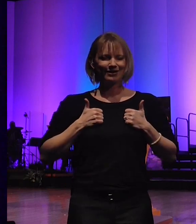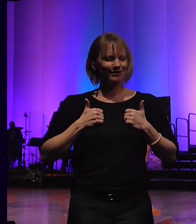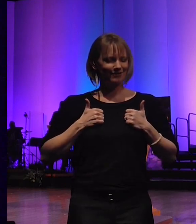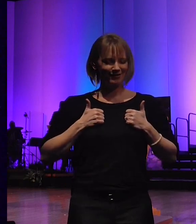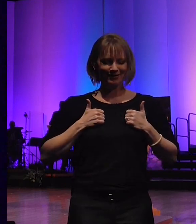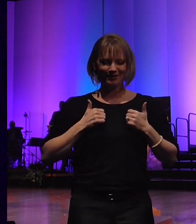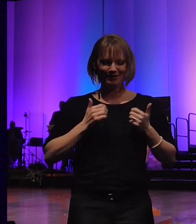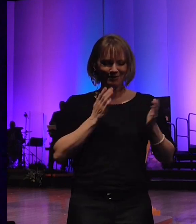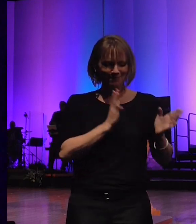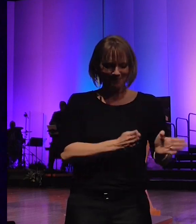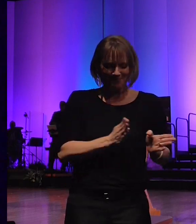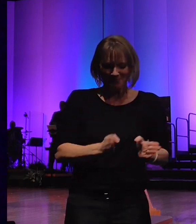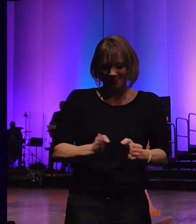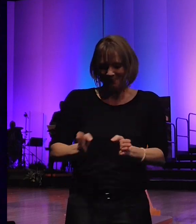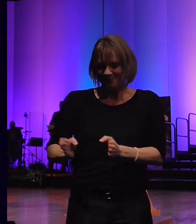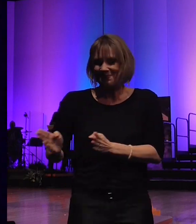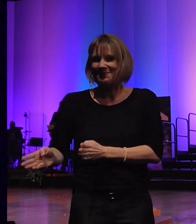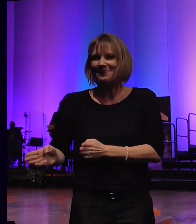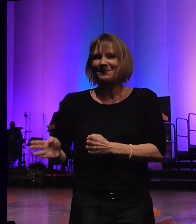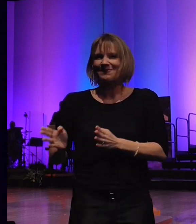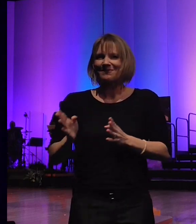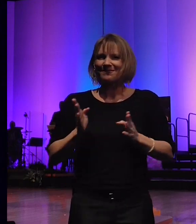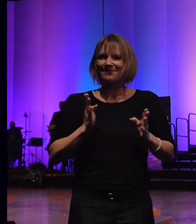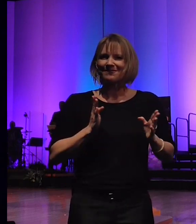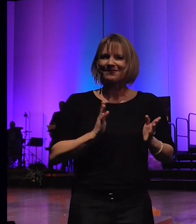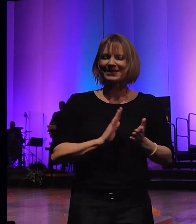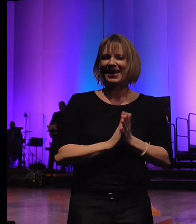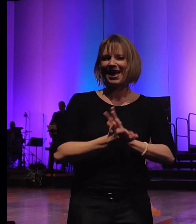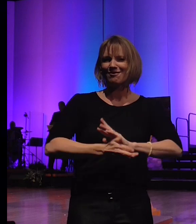So get ready,